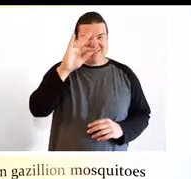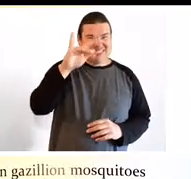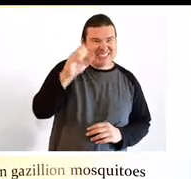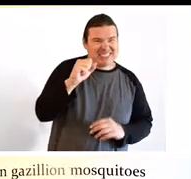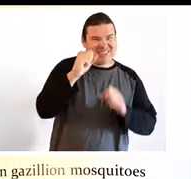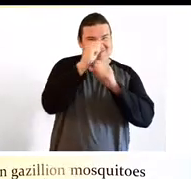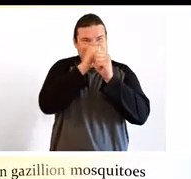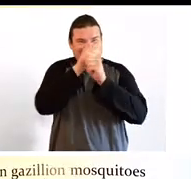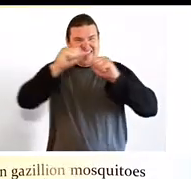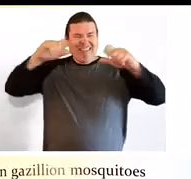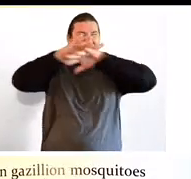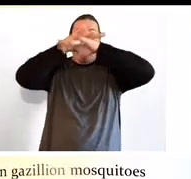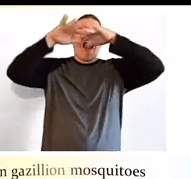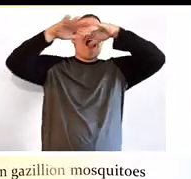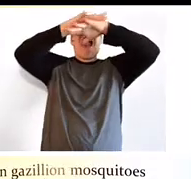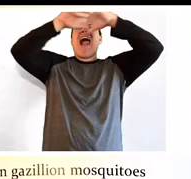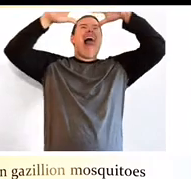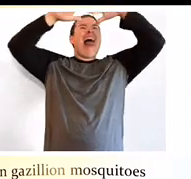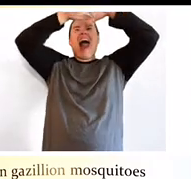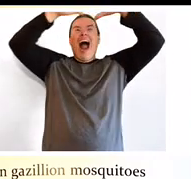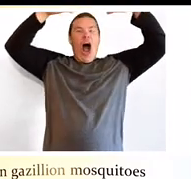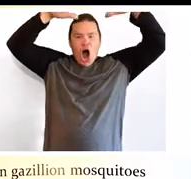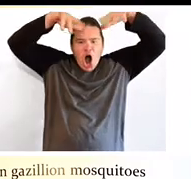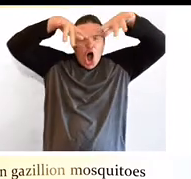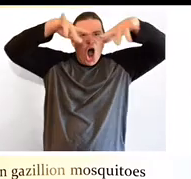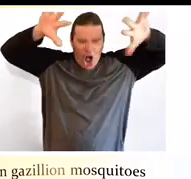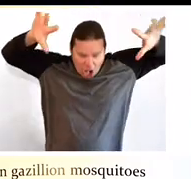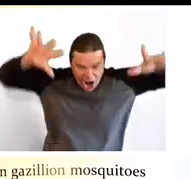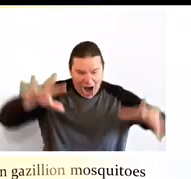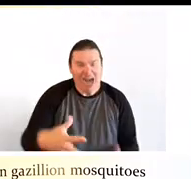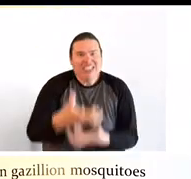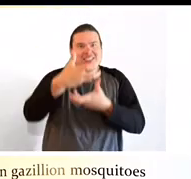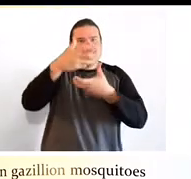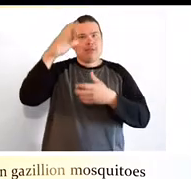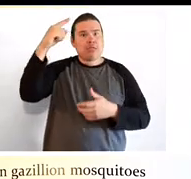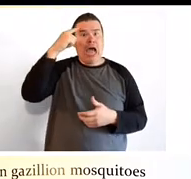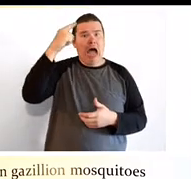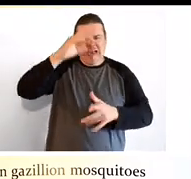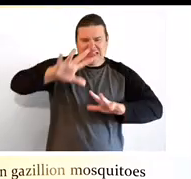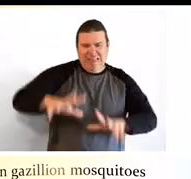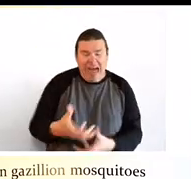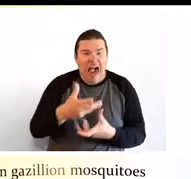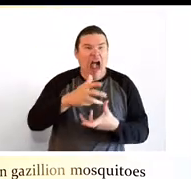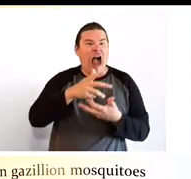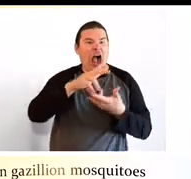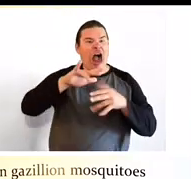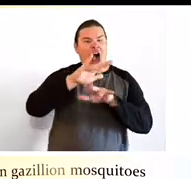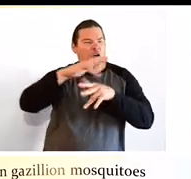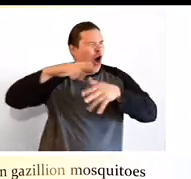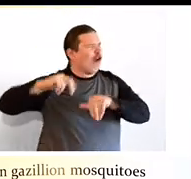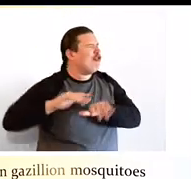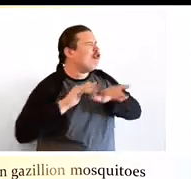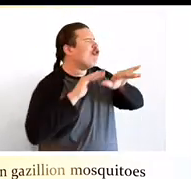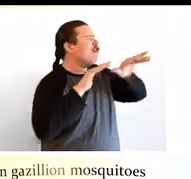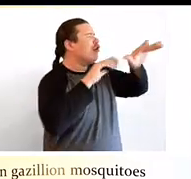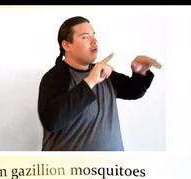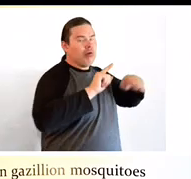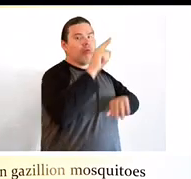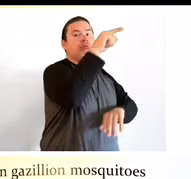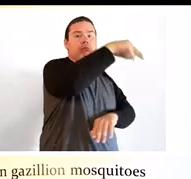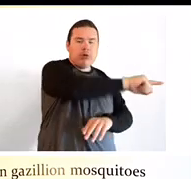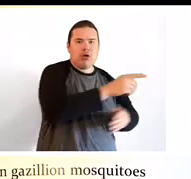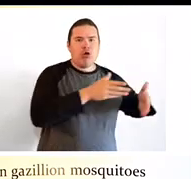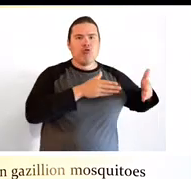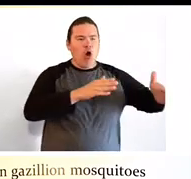16 gazillion mosquitoes and blackflies jumped on him, picked him up in the air, and carried him across the road to